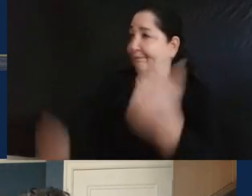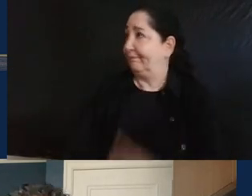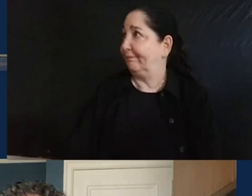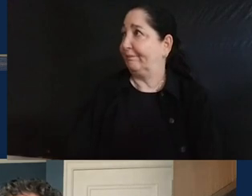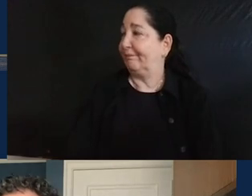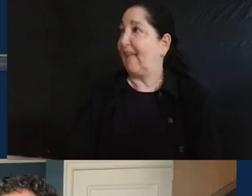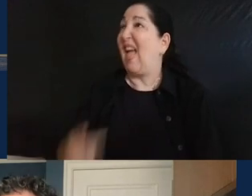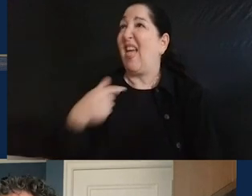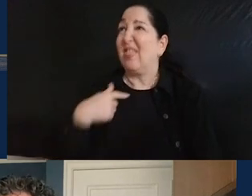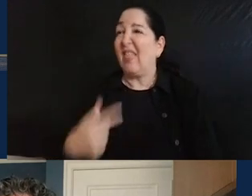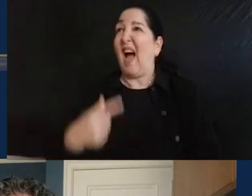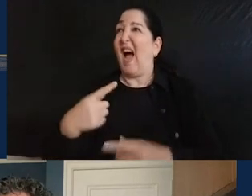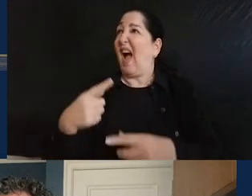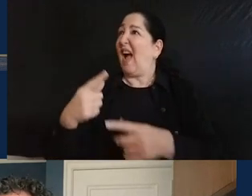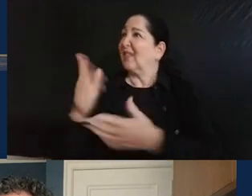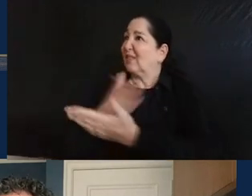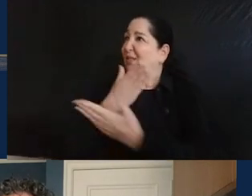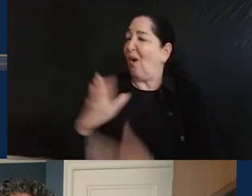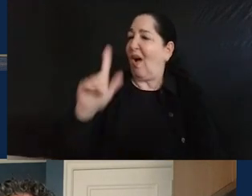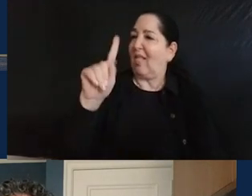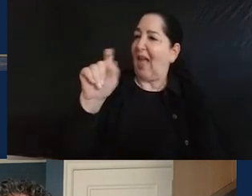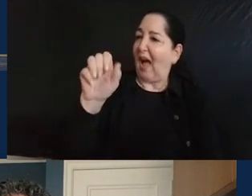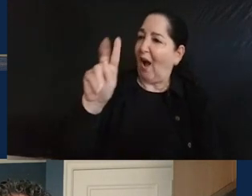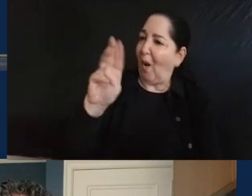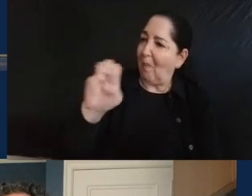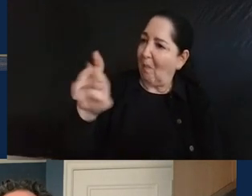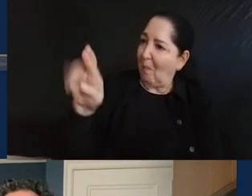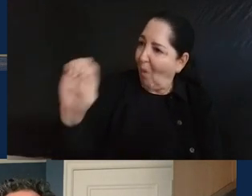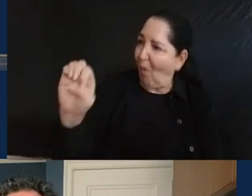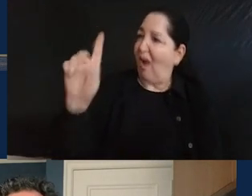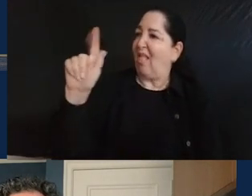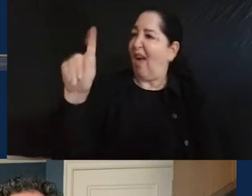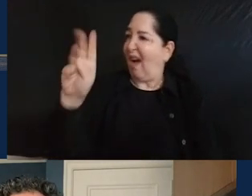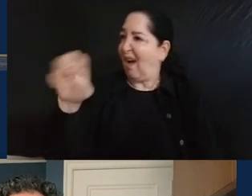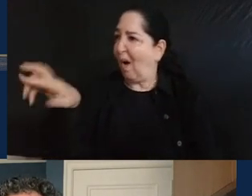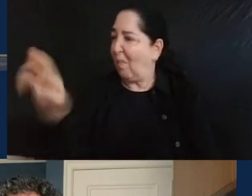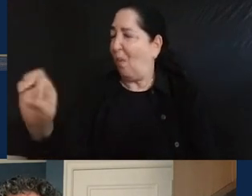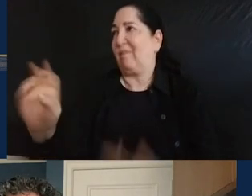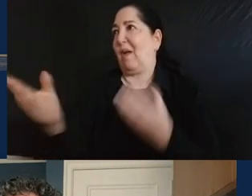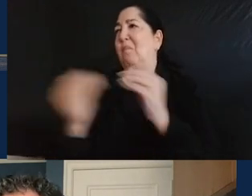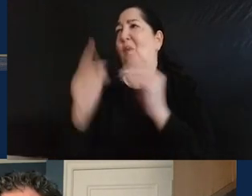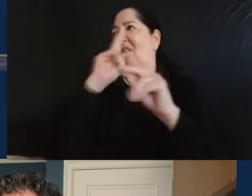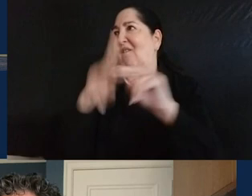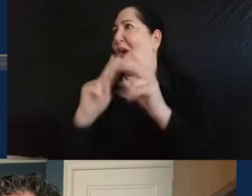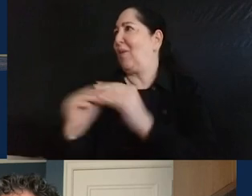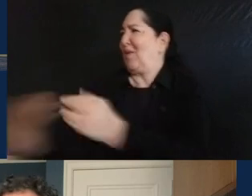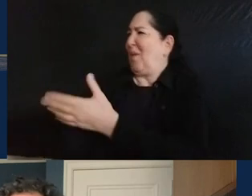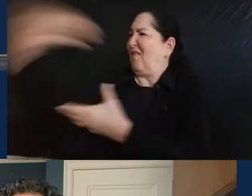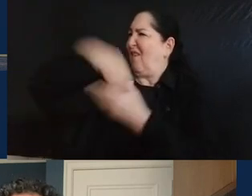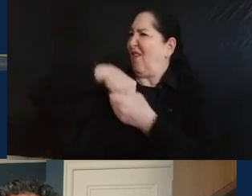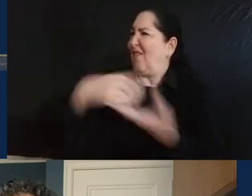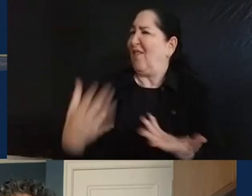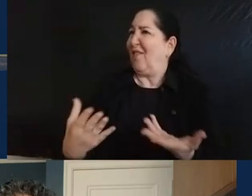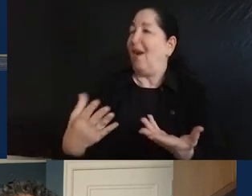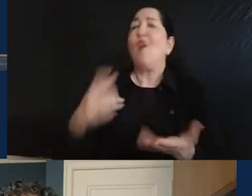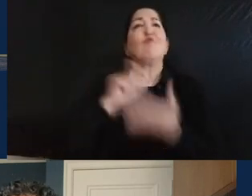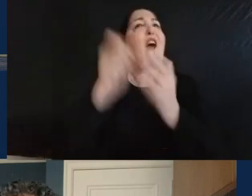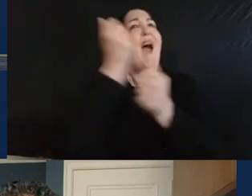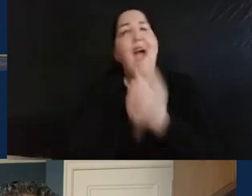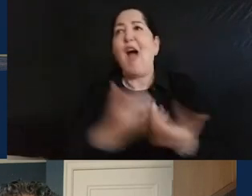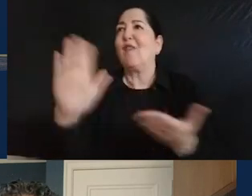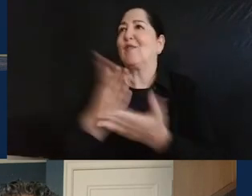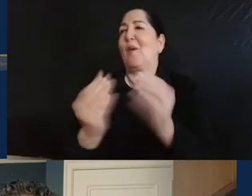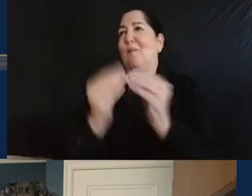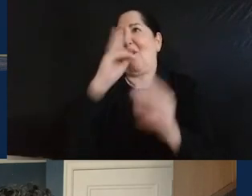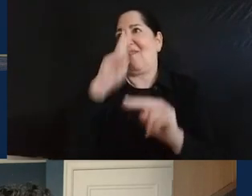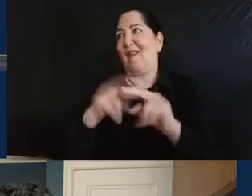conversation, the Lacamoire, Lacamoire song, is more fun when you're there. And writing every song is more fun when you're